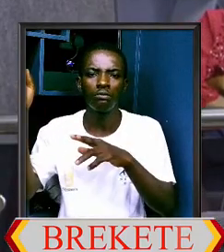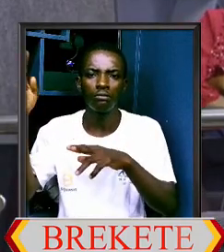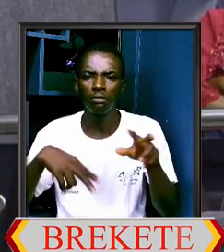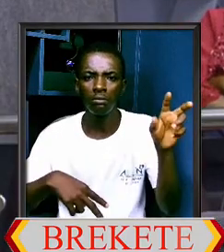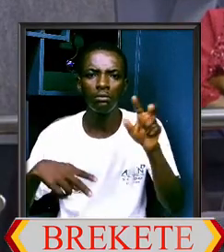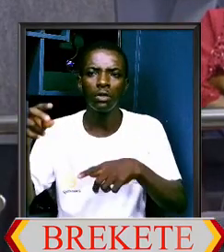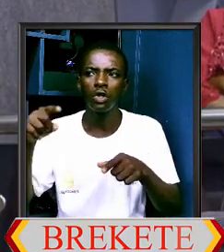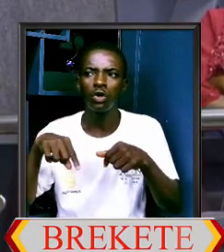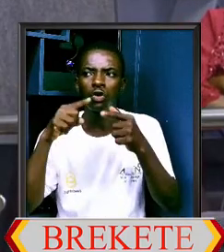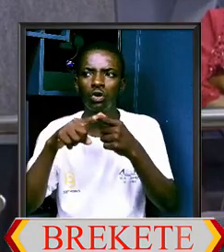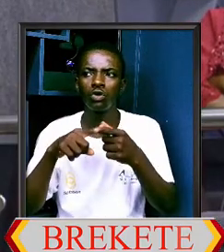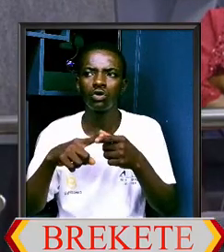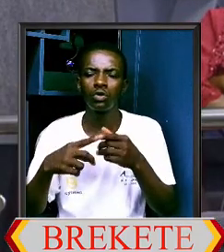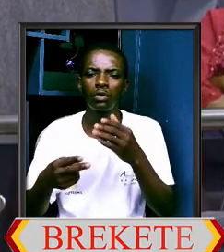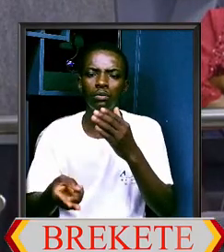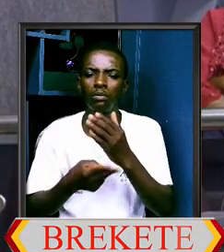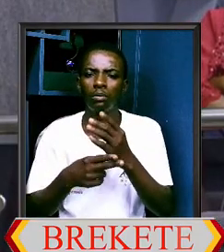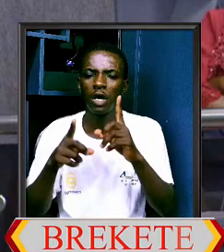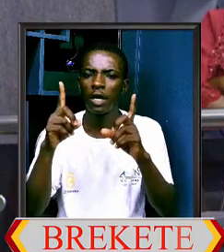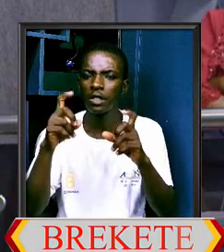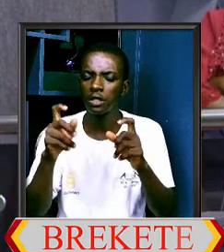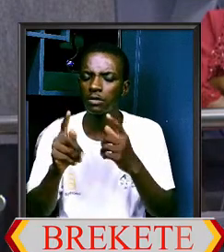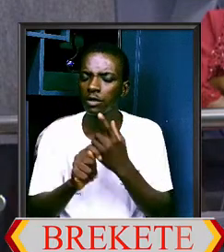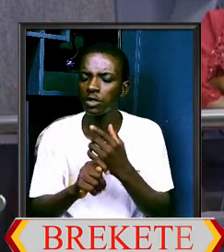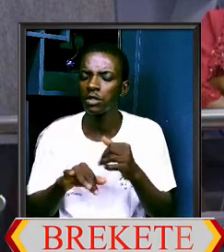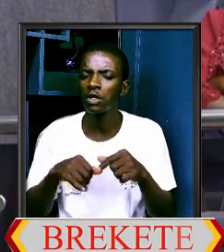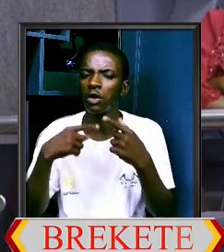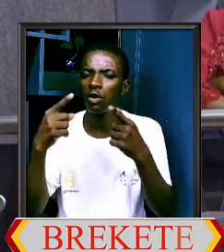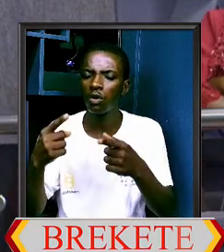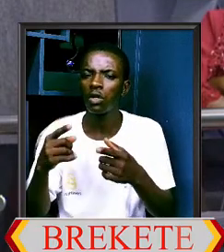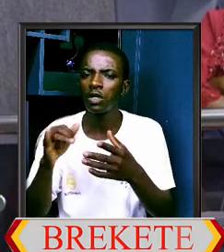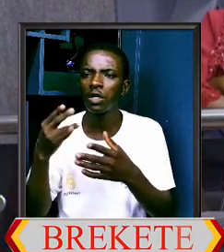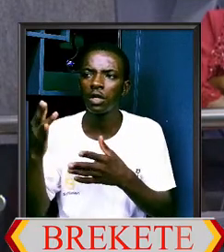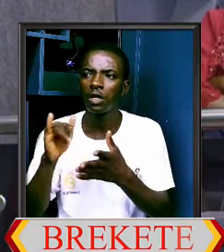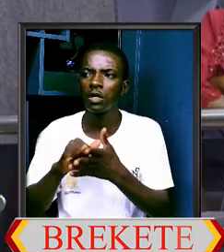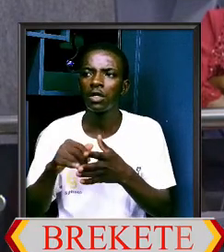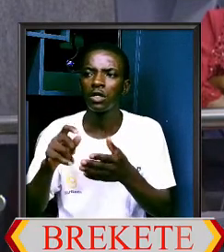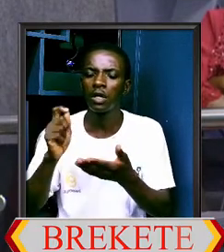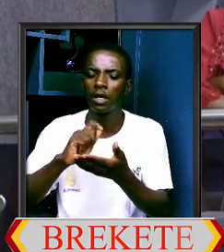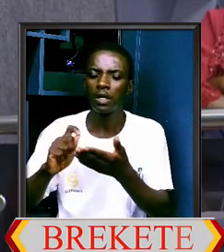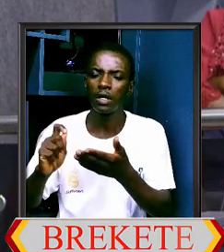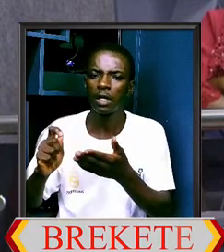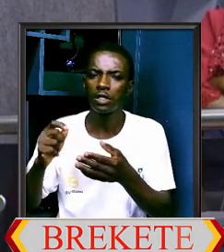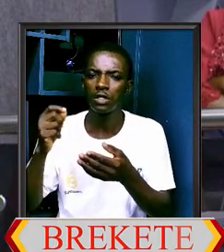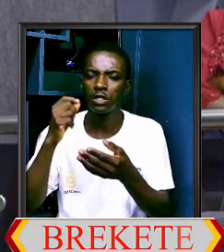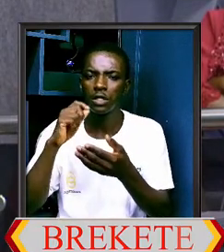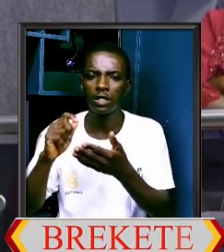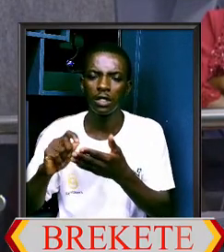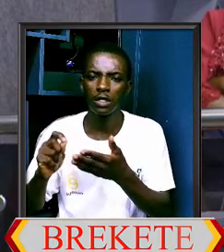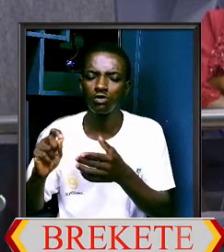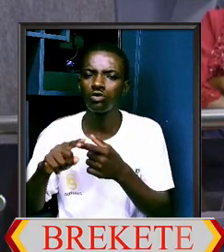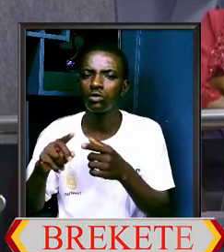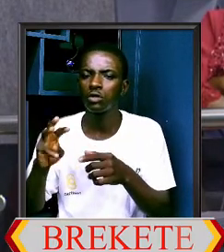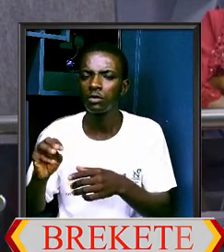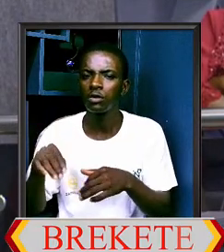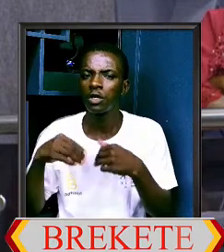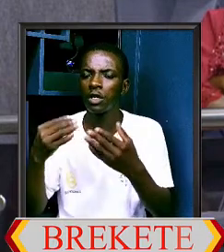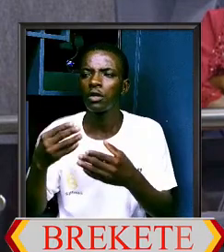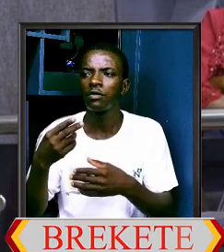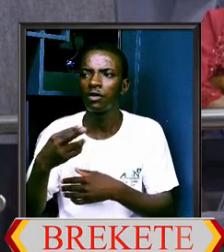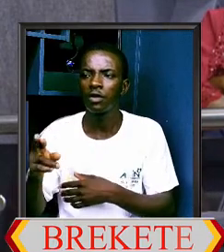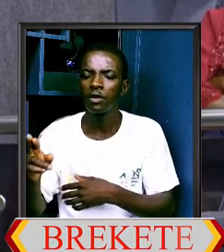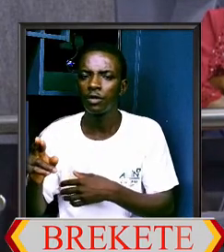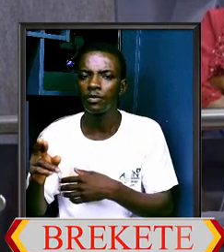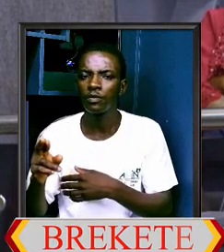down that I should go to bank examination. So I now went there, then I said I should write a letter to them. So then give me